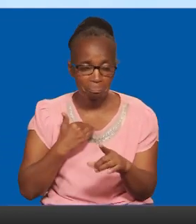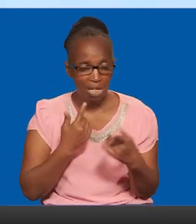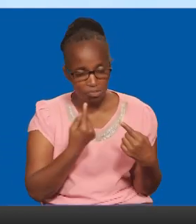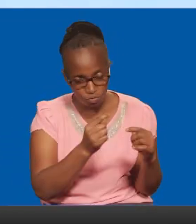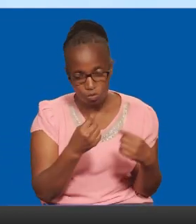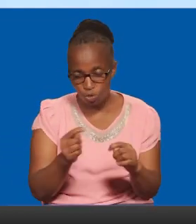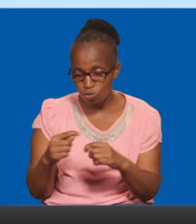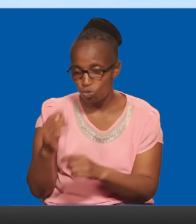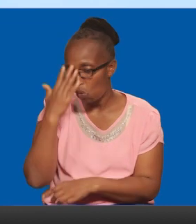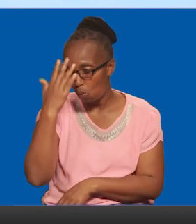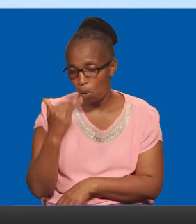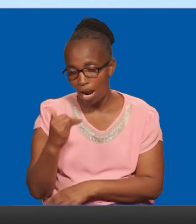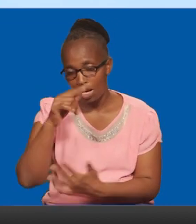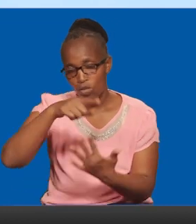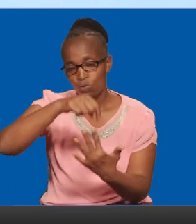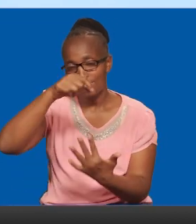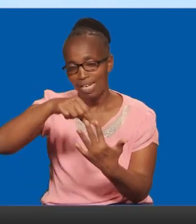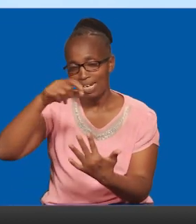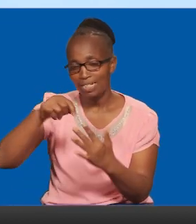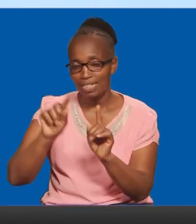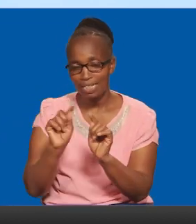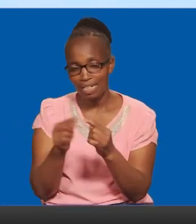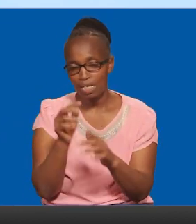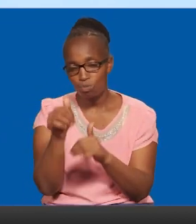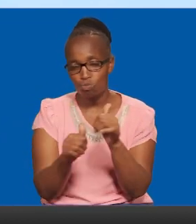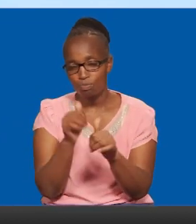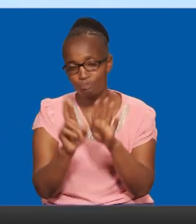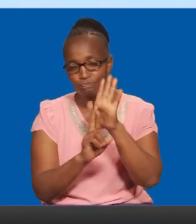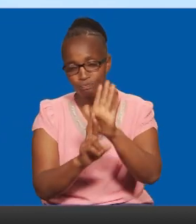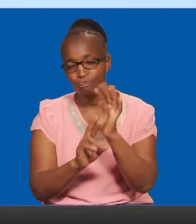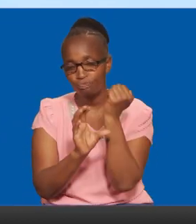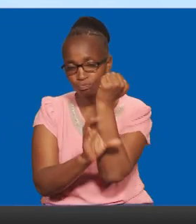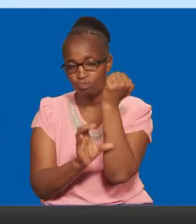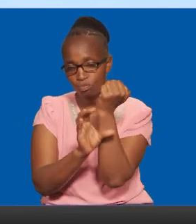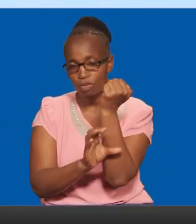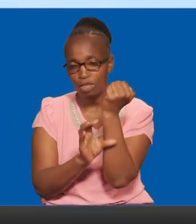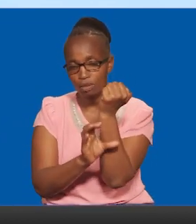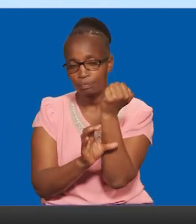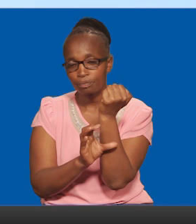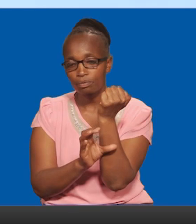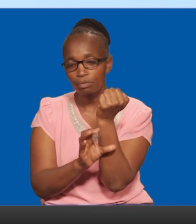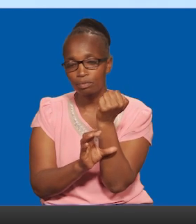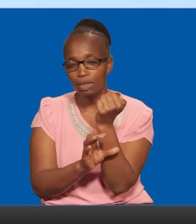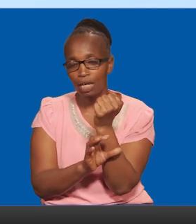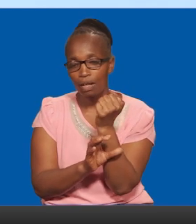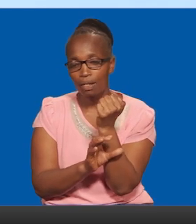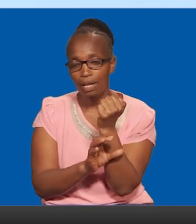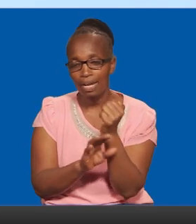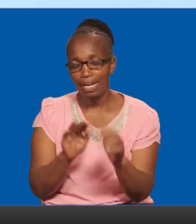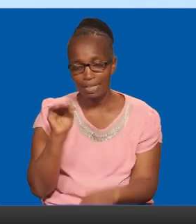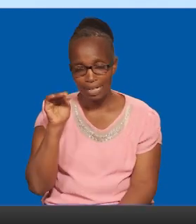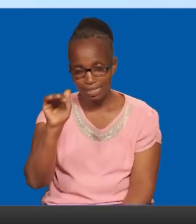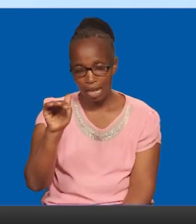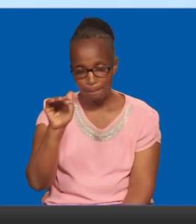and trials to select the team that will go and represent this country in